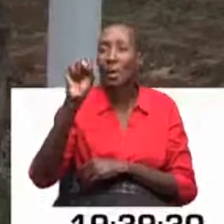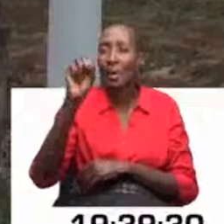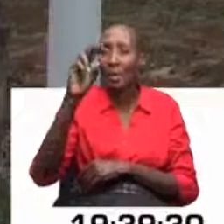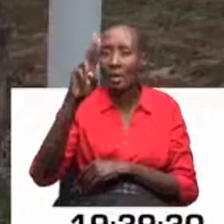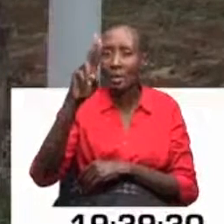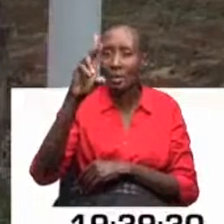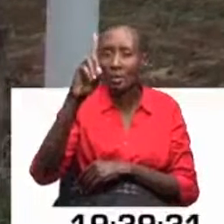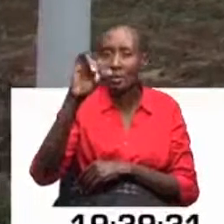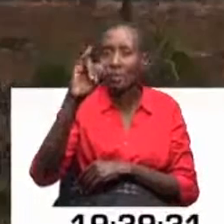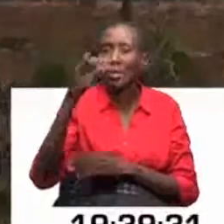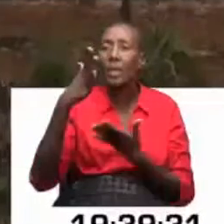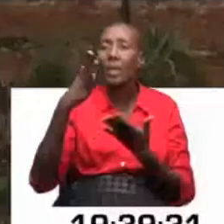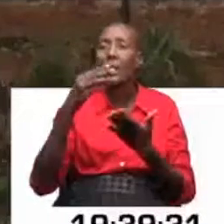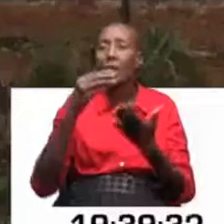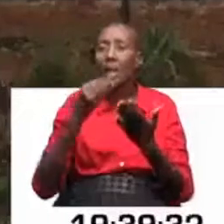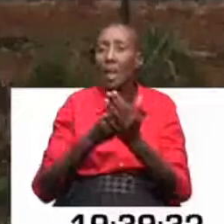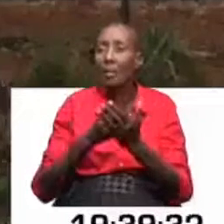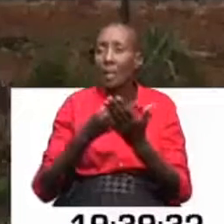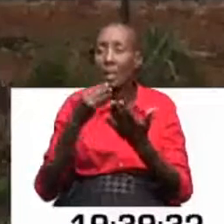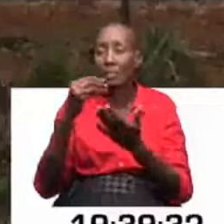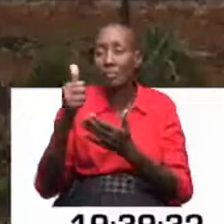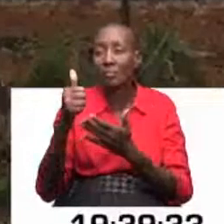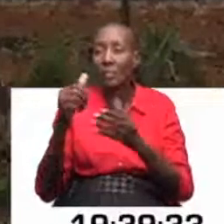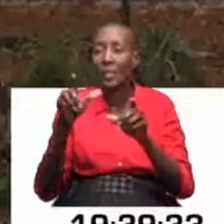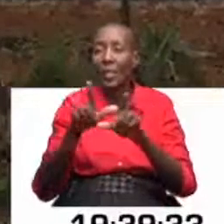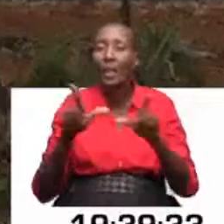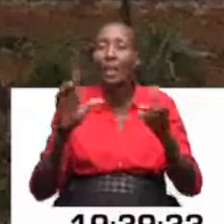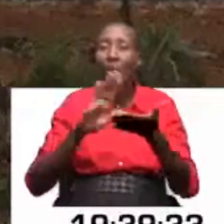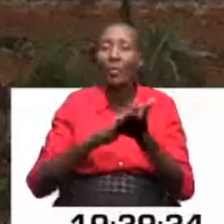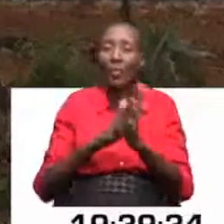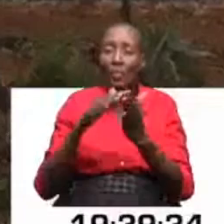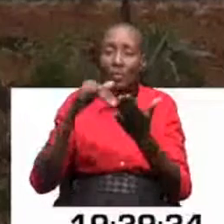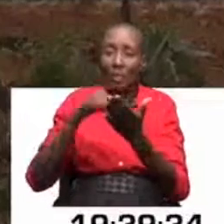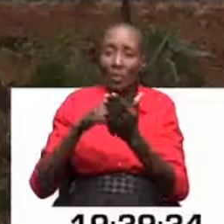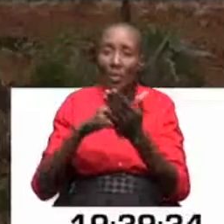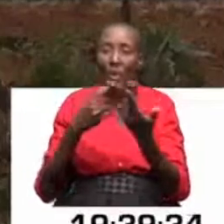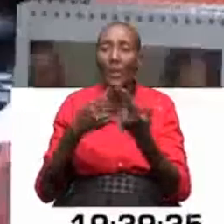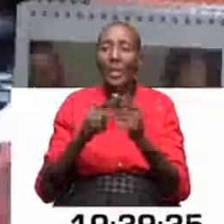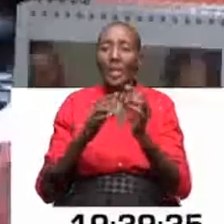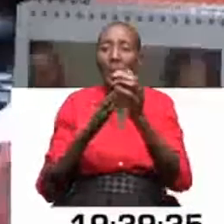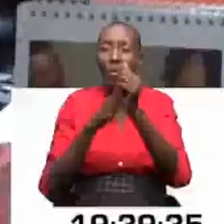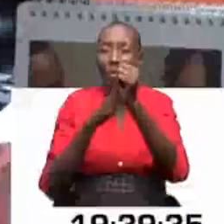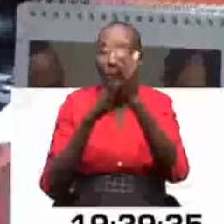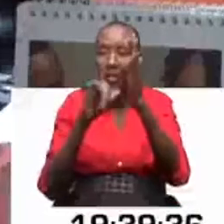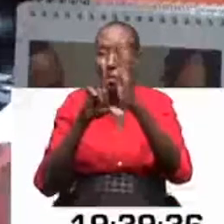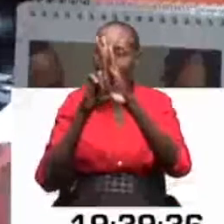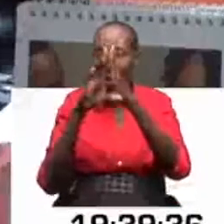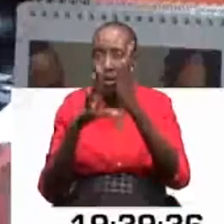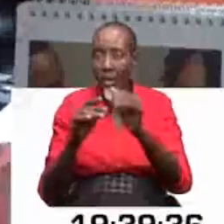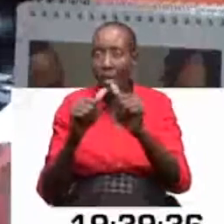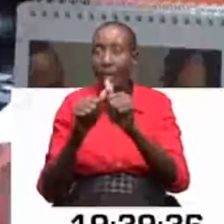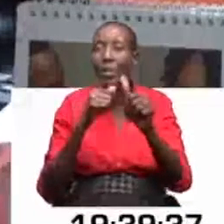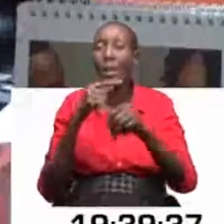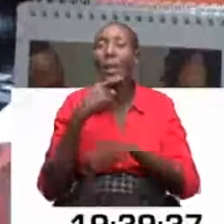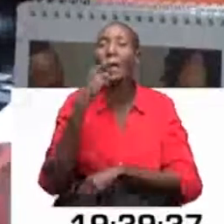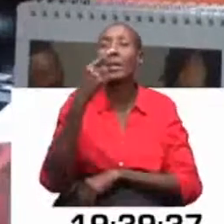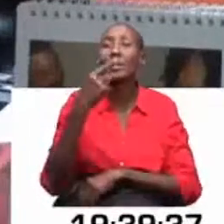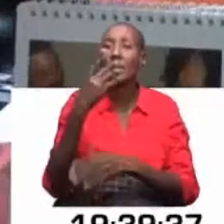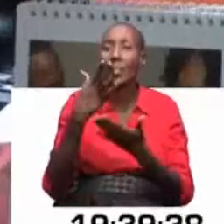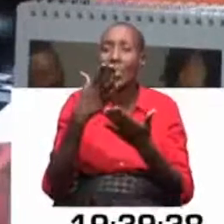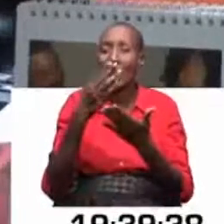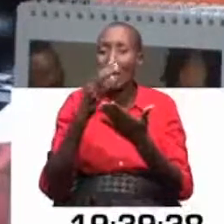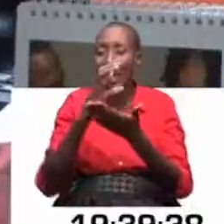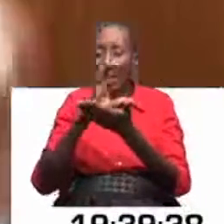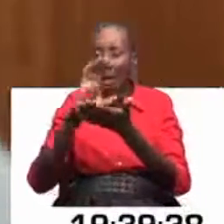kuwahusish wote jambo ambalo wakili wa Richard cheruot anakanusha akisema Sudi alikodi sehemu ya